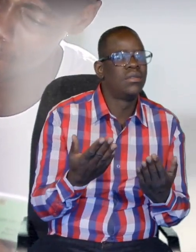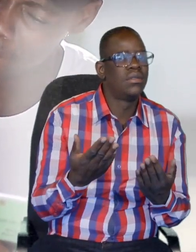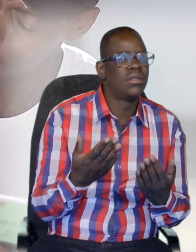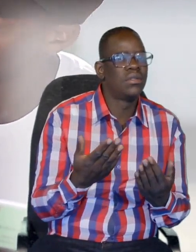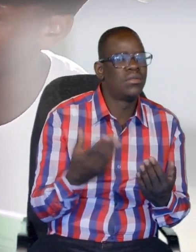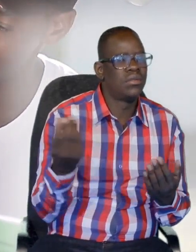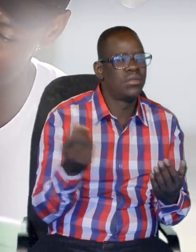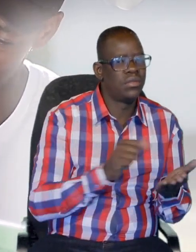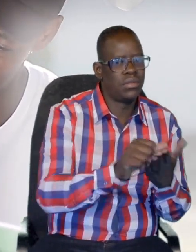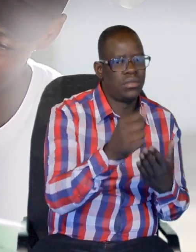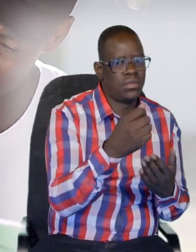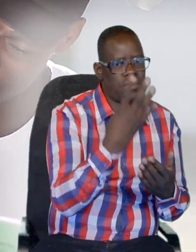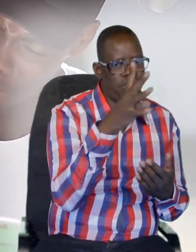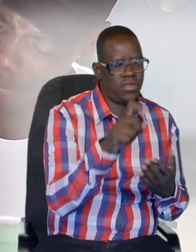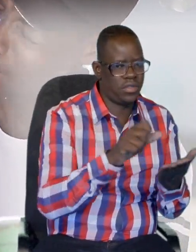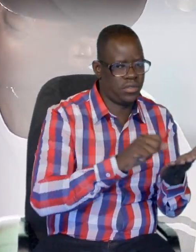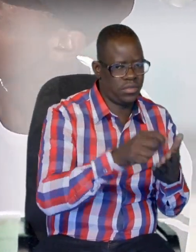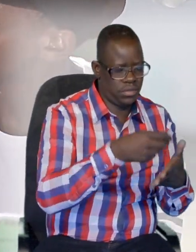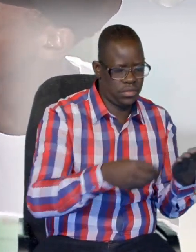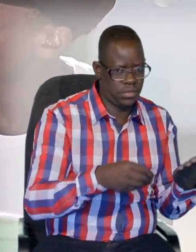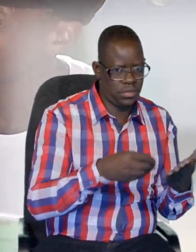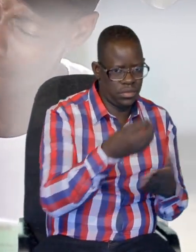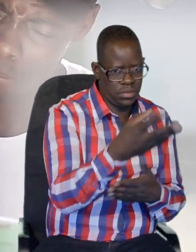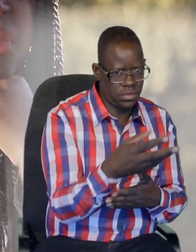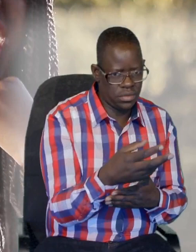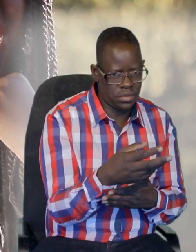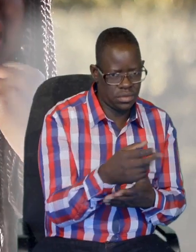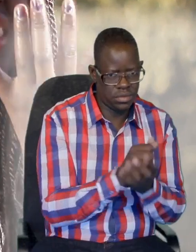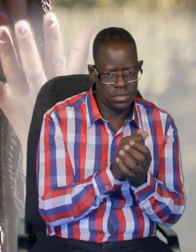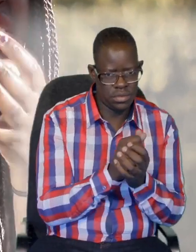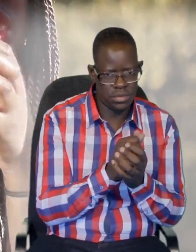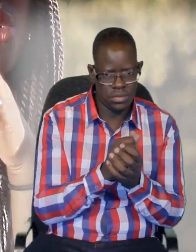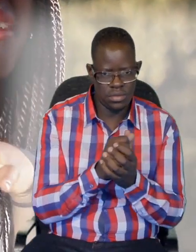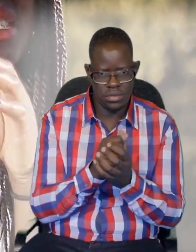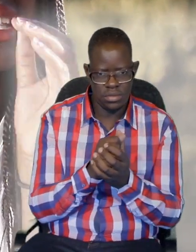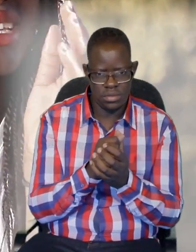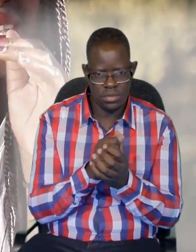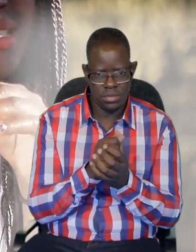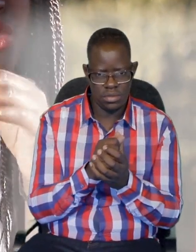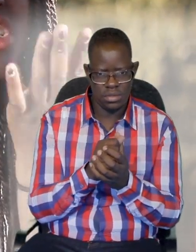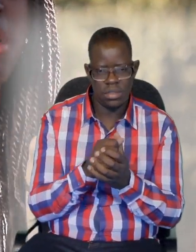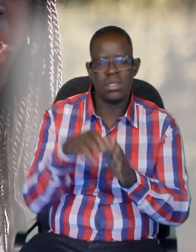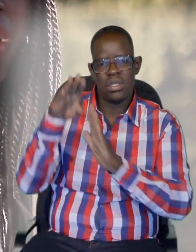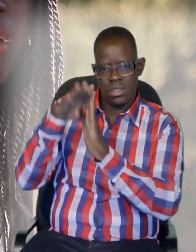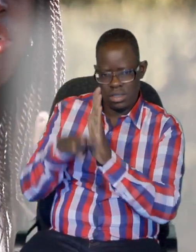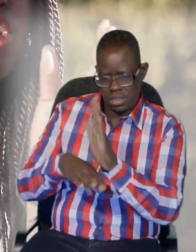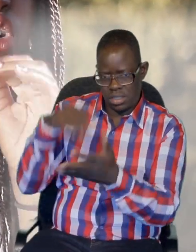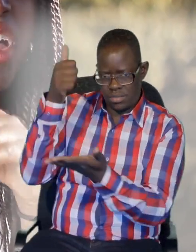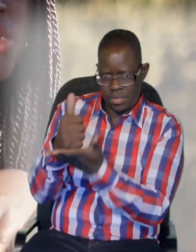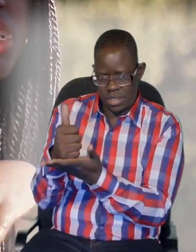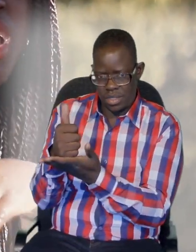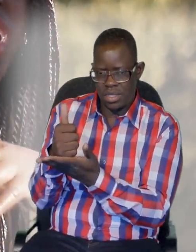with check with $4,000. What will the effect be? I think the effect it will have is a decreased asset, which is the bank,